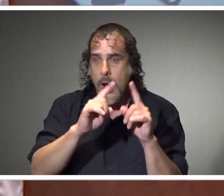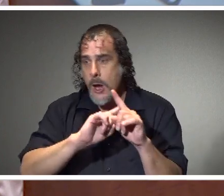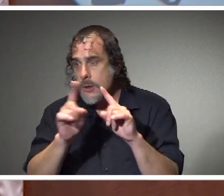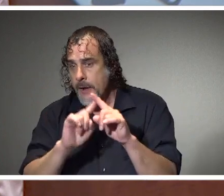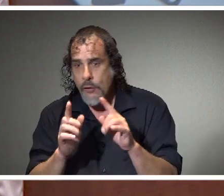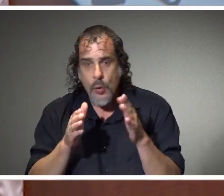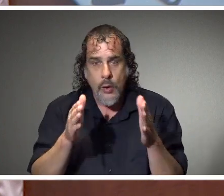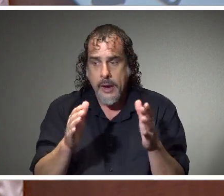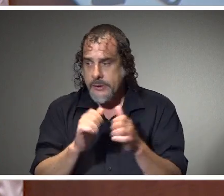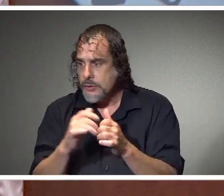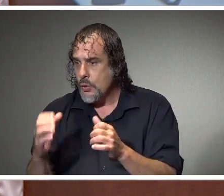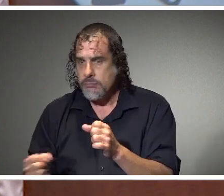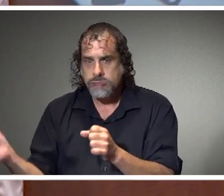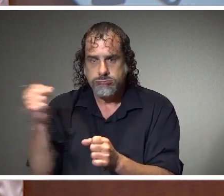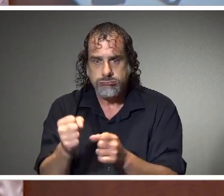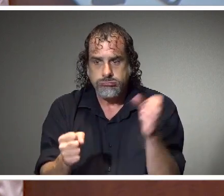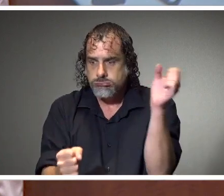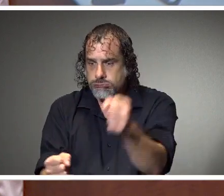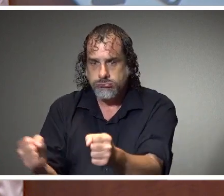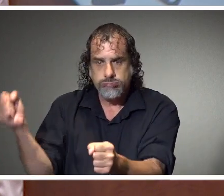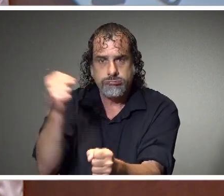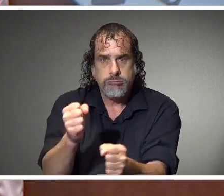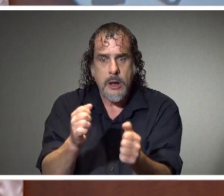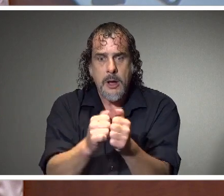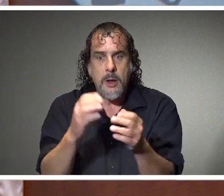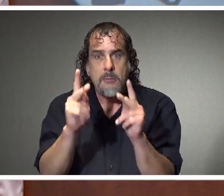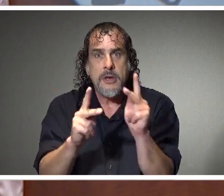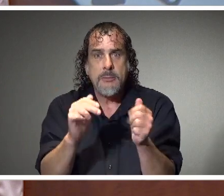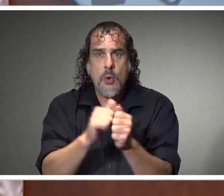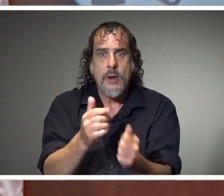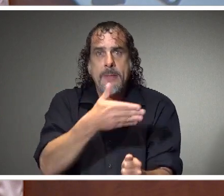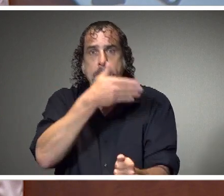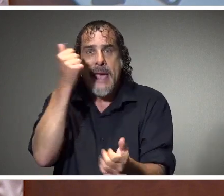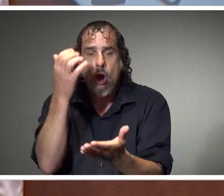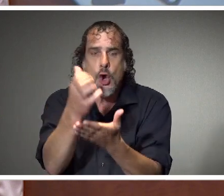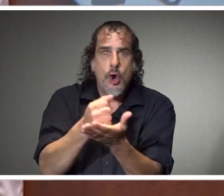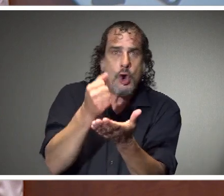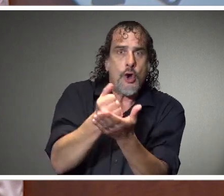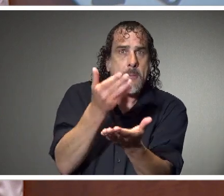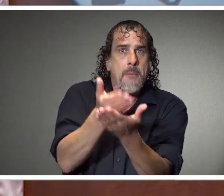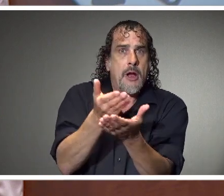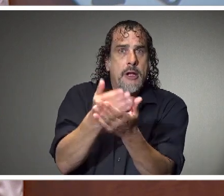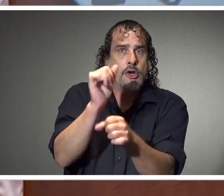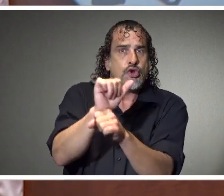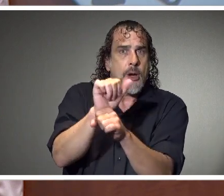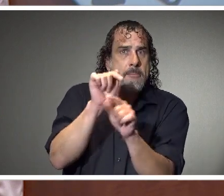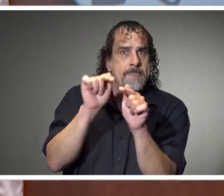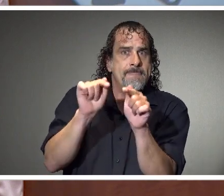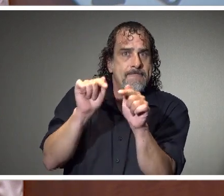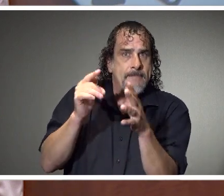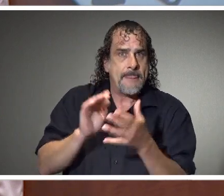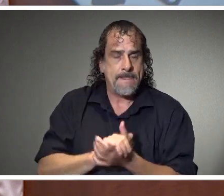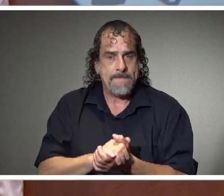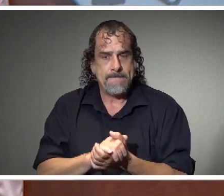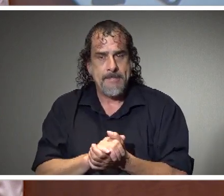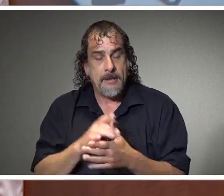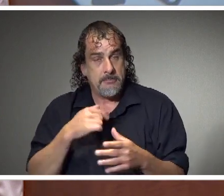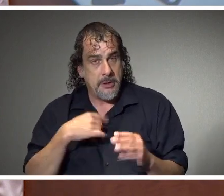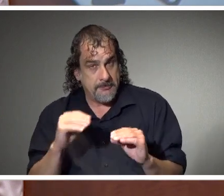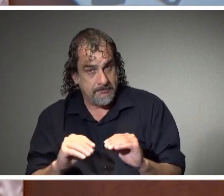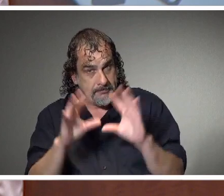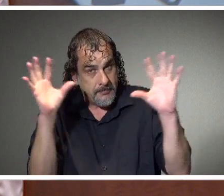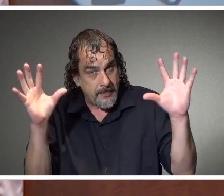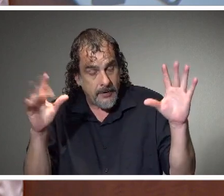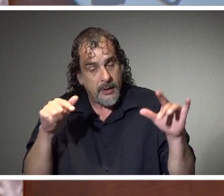to get more Mississippians into higher paying occupations. To be clear, this is a